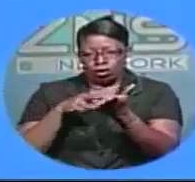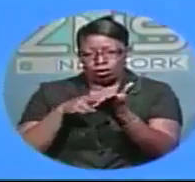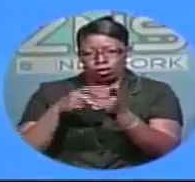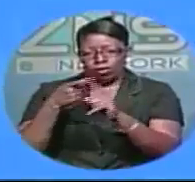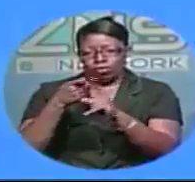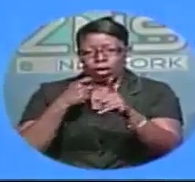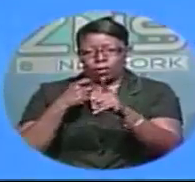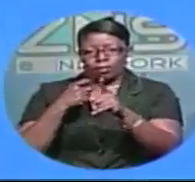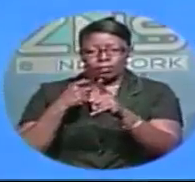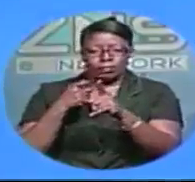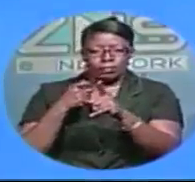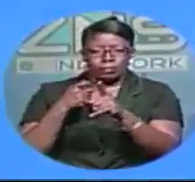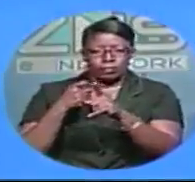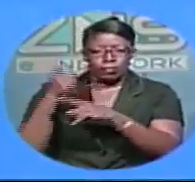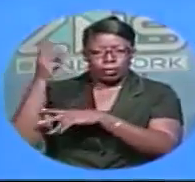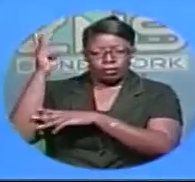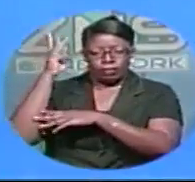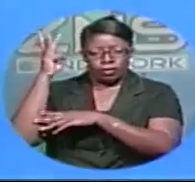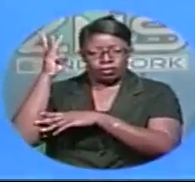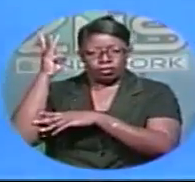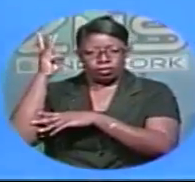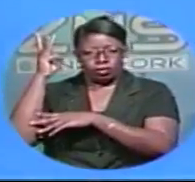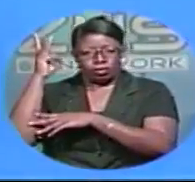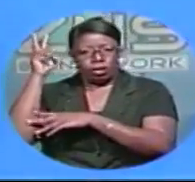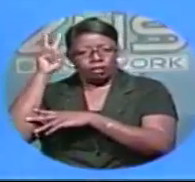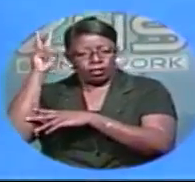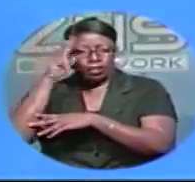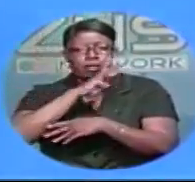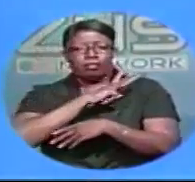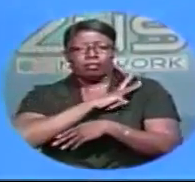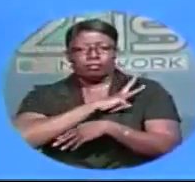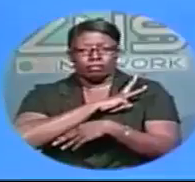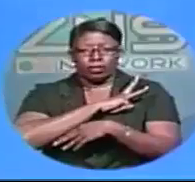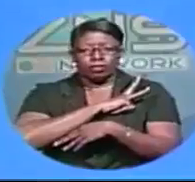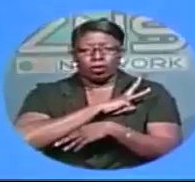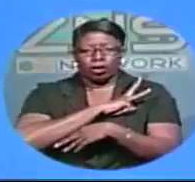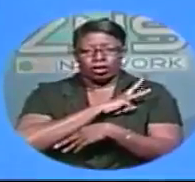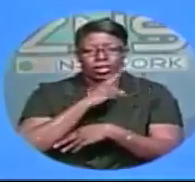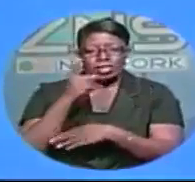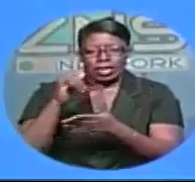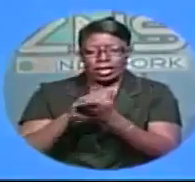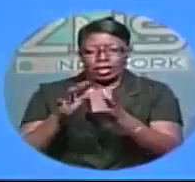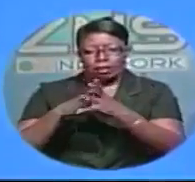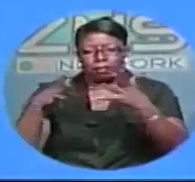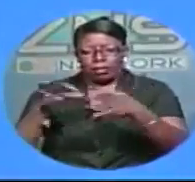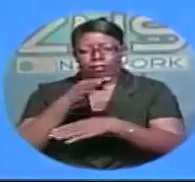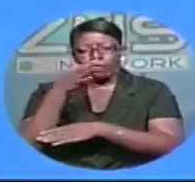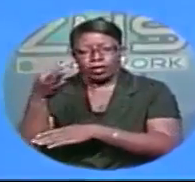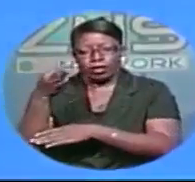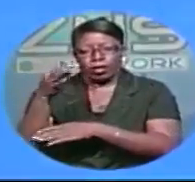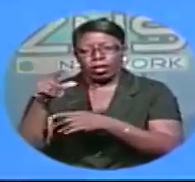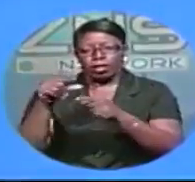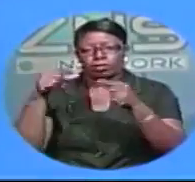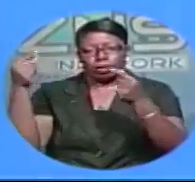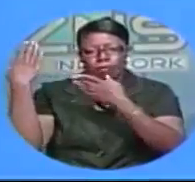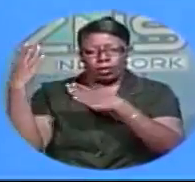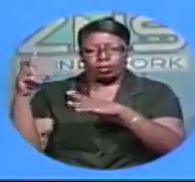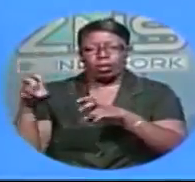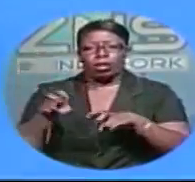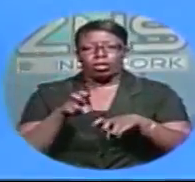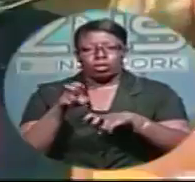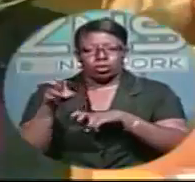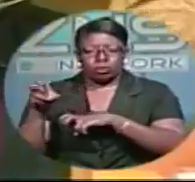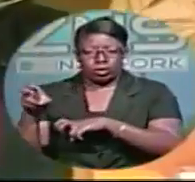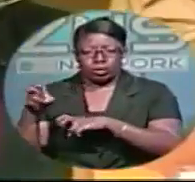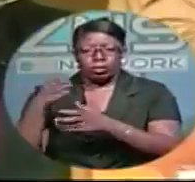current Minister of Tourism, Vincent Vanderpool Wallace, admitting a gigantic failure in Grand Bahama's tourism economy. This